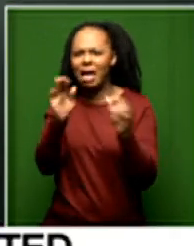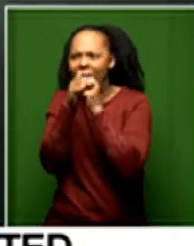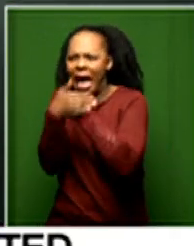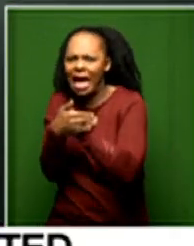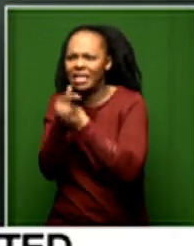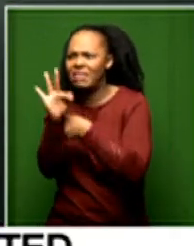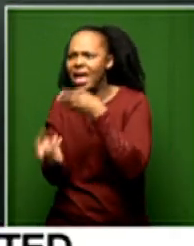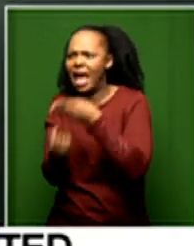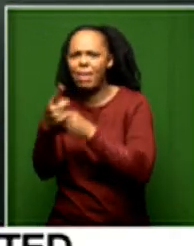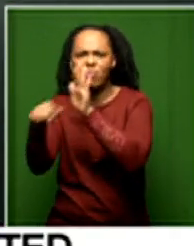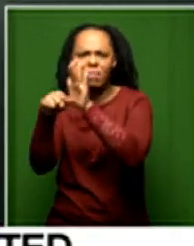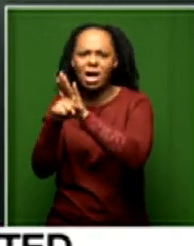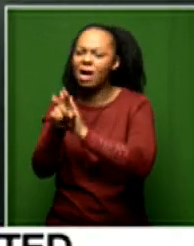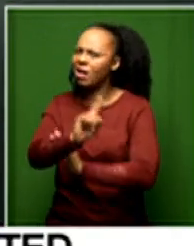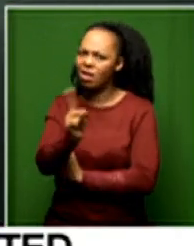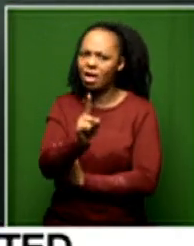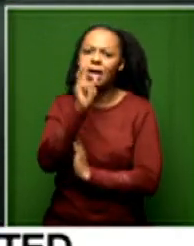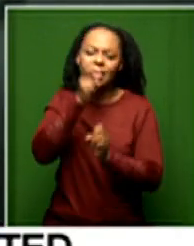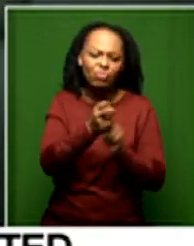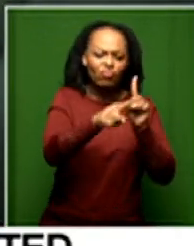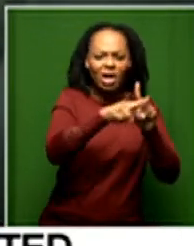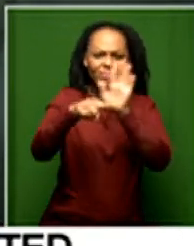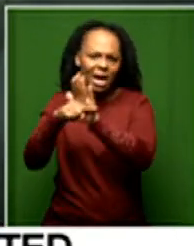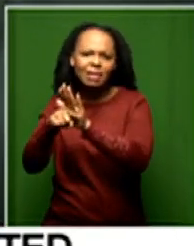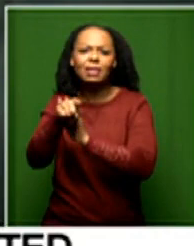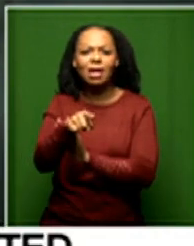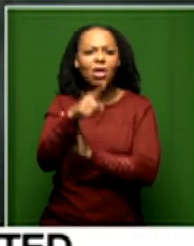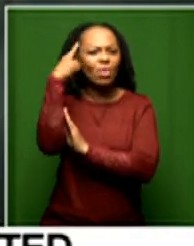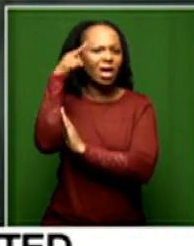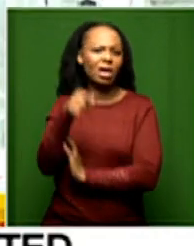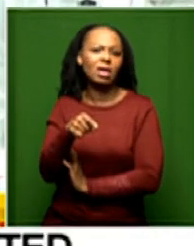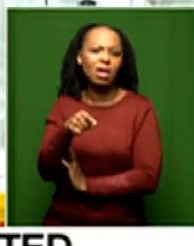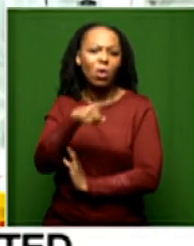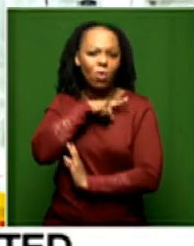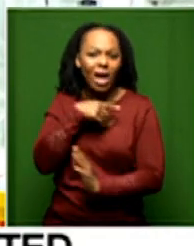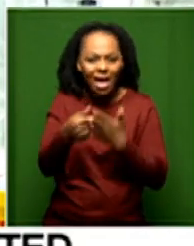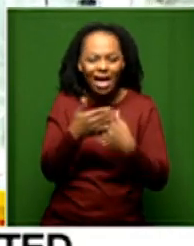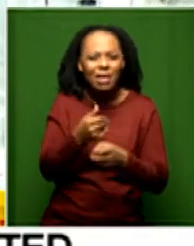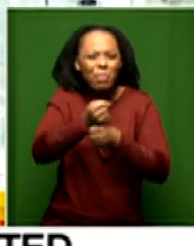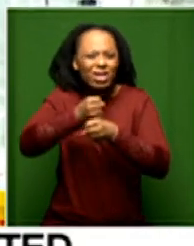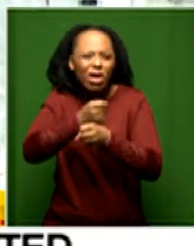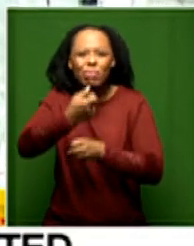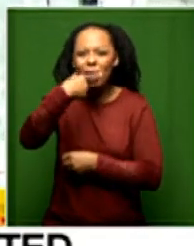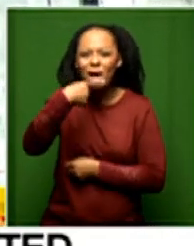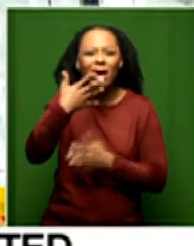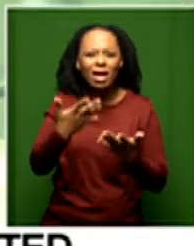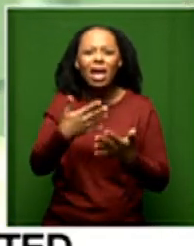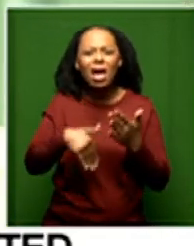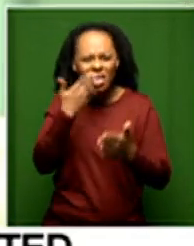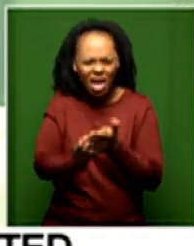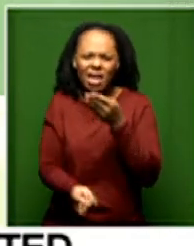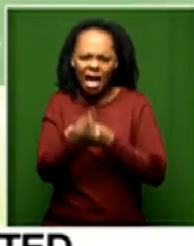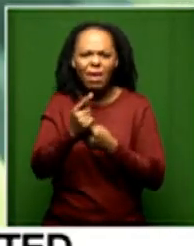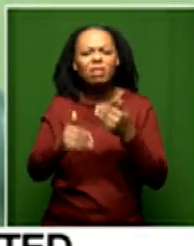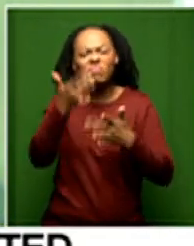the bad part of it, I think that's what the problem is. We know that any medicine has got side effects. There is no way that if you're going out to